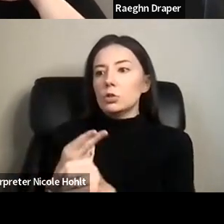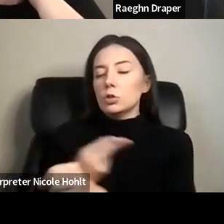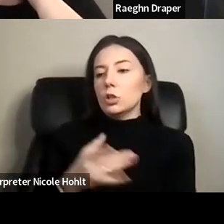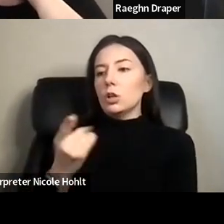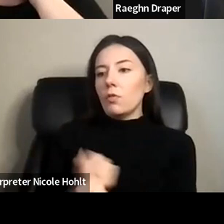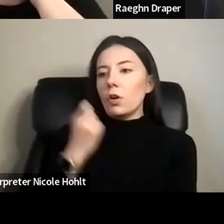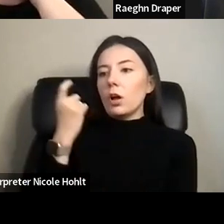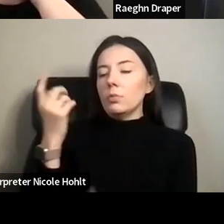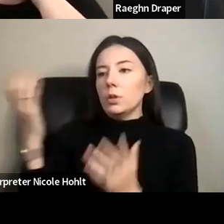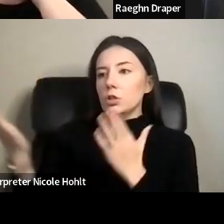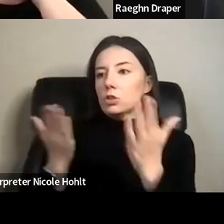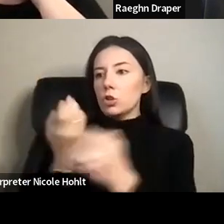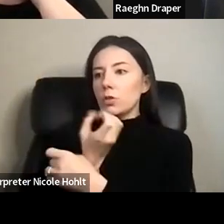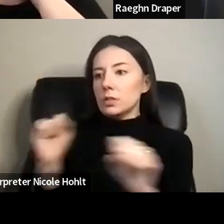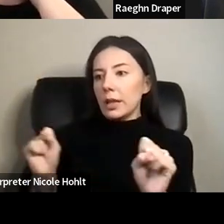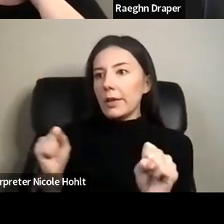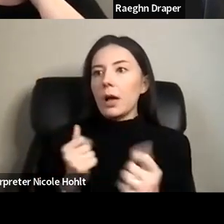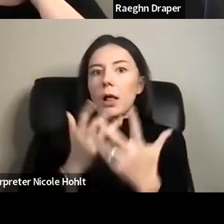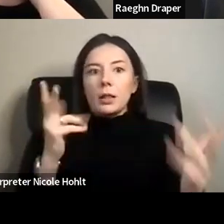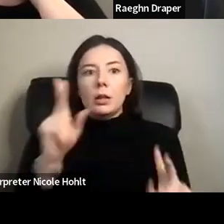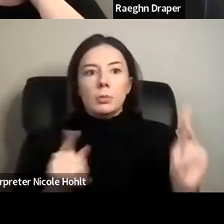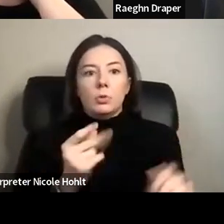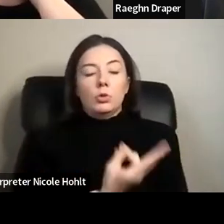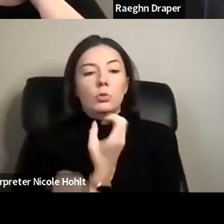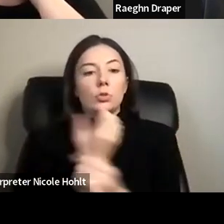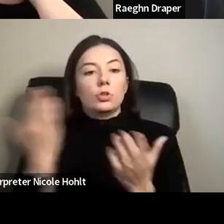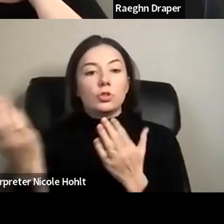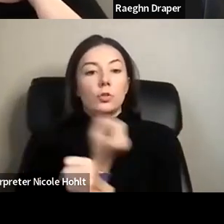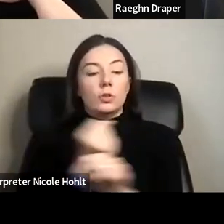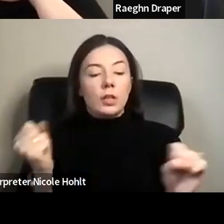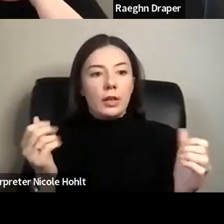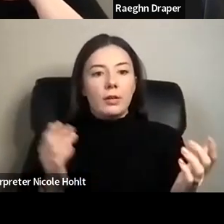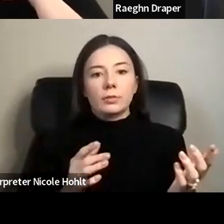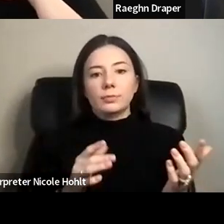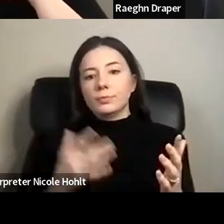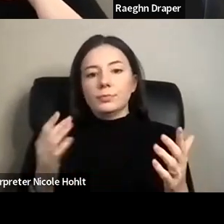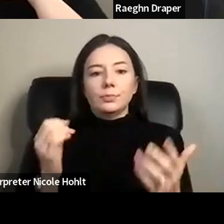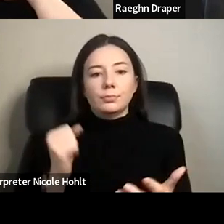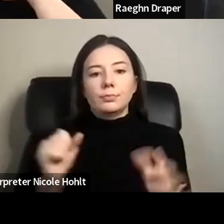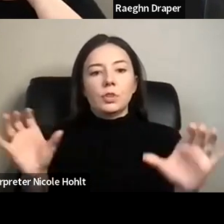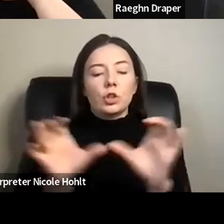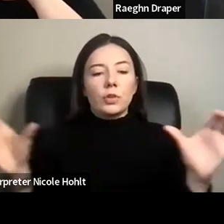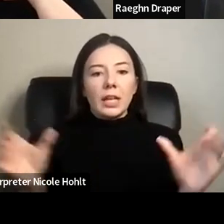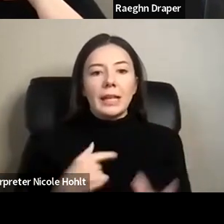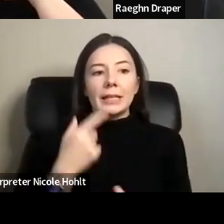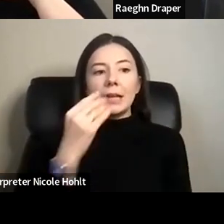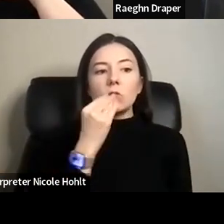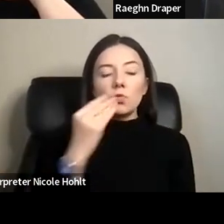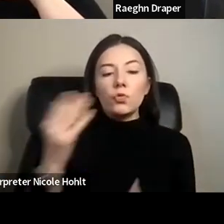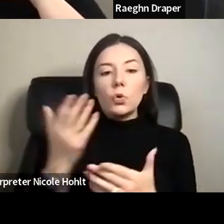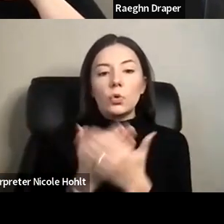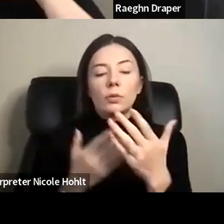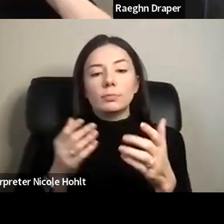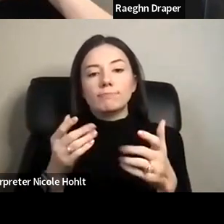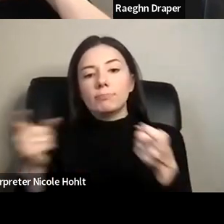of people get ServSafe, and we have ServSafe here in Illinois for restaurant workers. It's a food handling certificate, and they've been